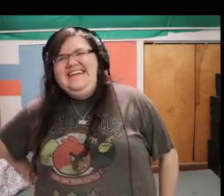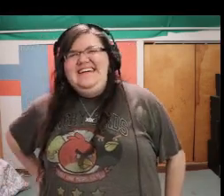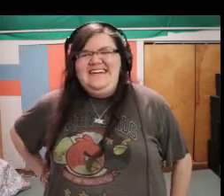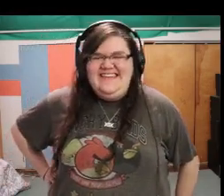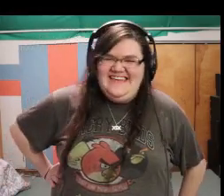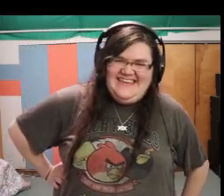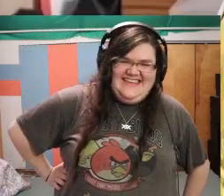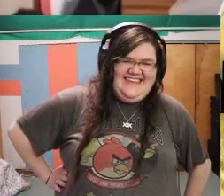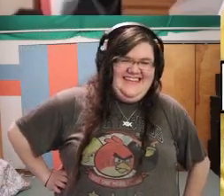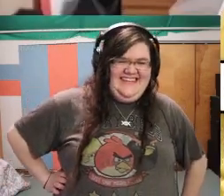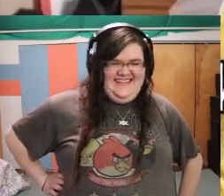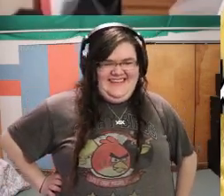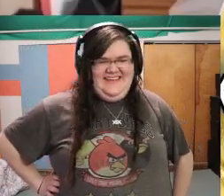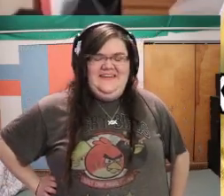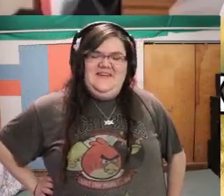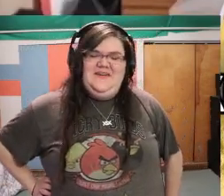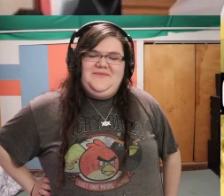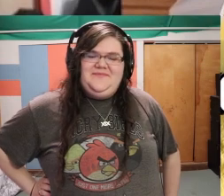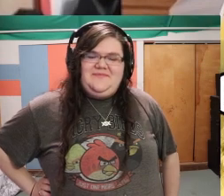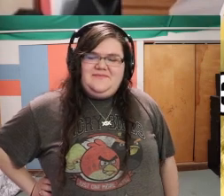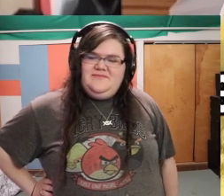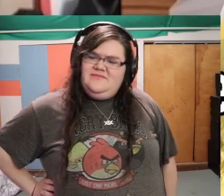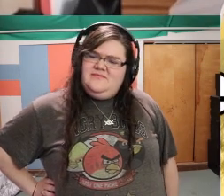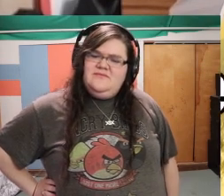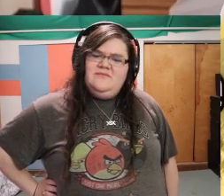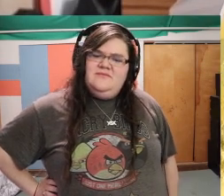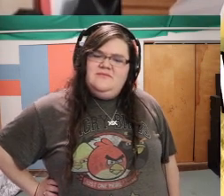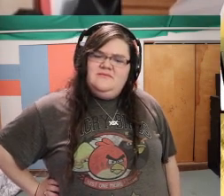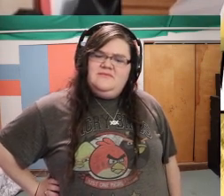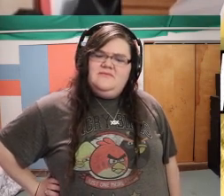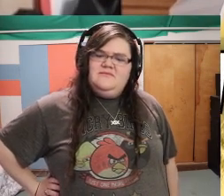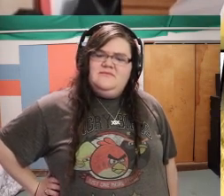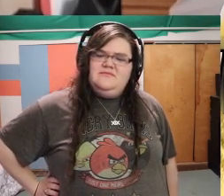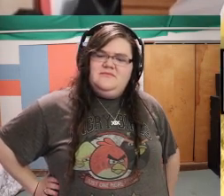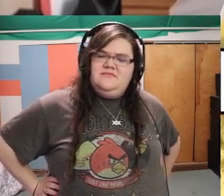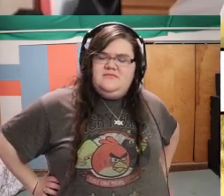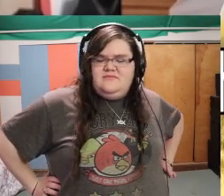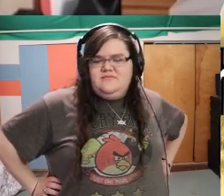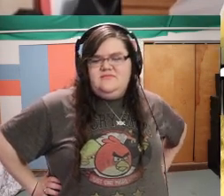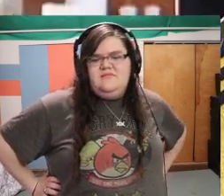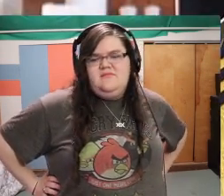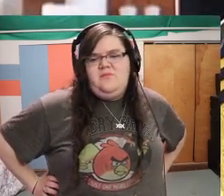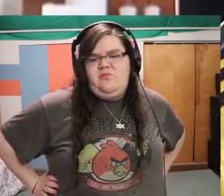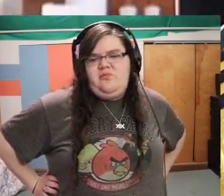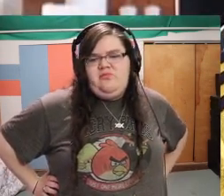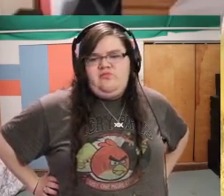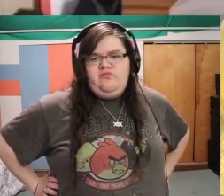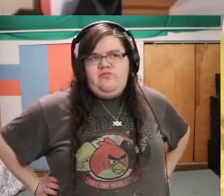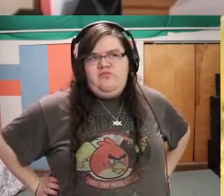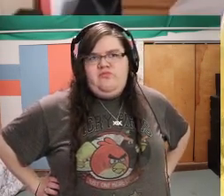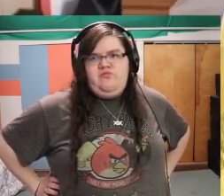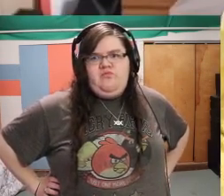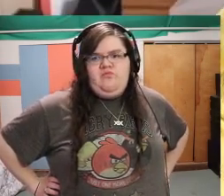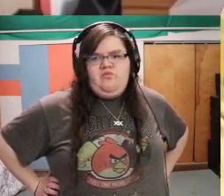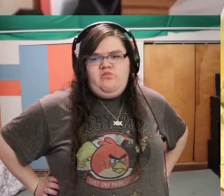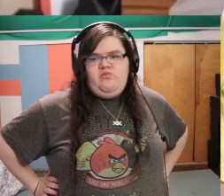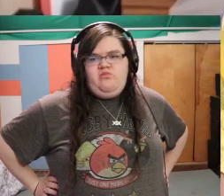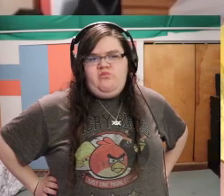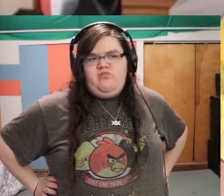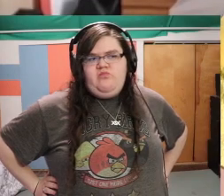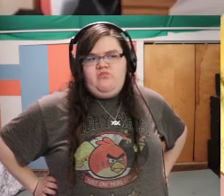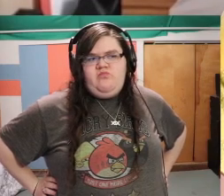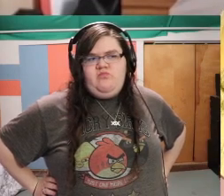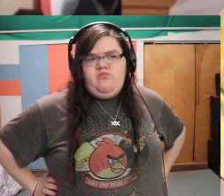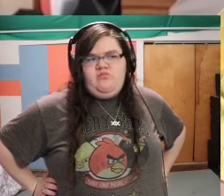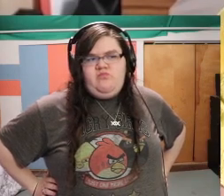Fuck you in English, you prick. What question do you have? If Jake Paul and Faye Sensei like actually fought, what would be your prediction? Faye Sensei. Yeah, 100%. Yeah,